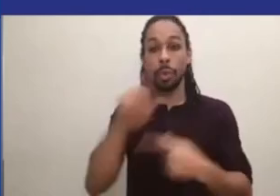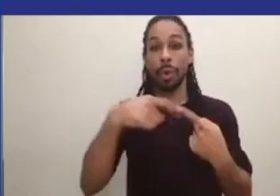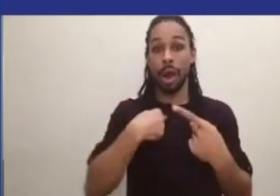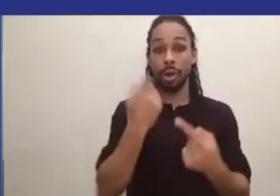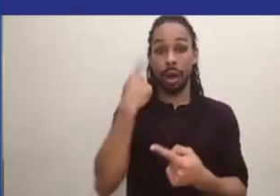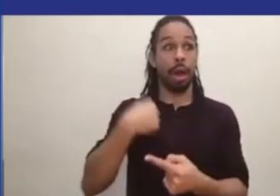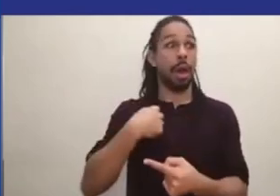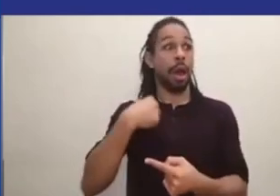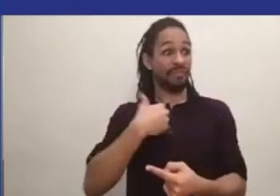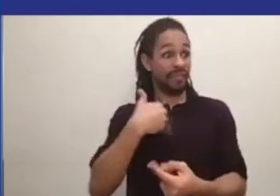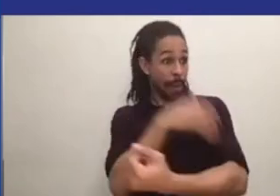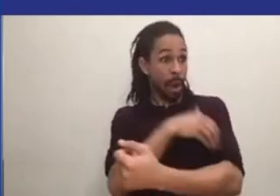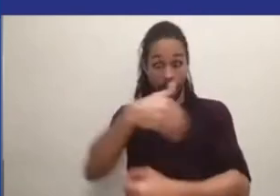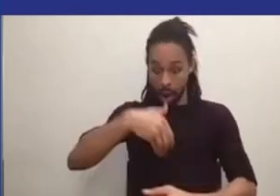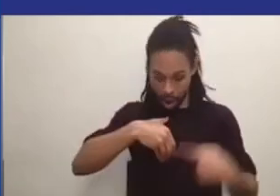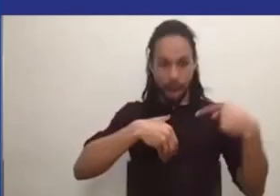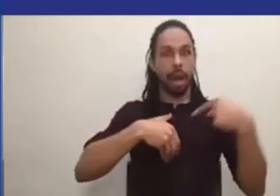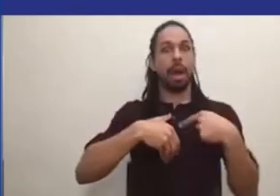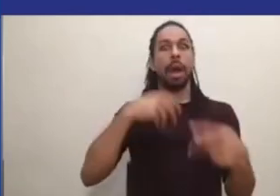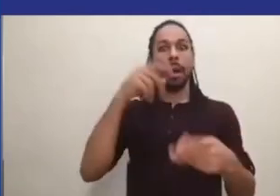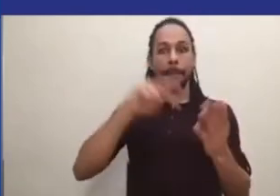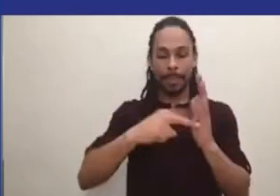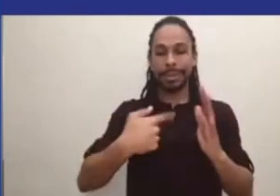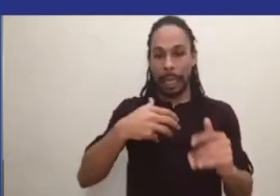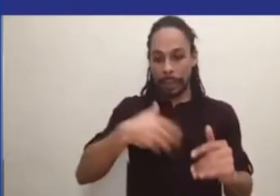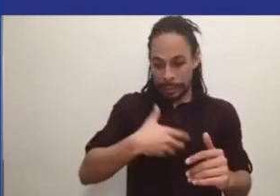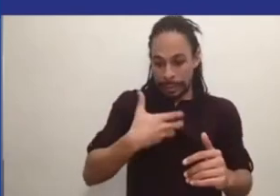and holding on to it.